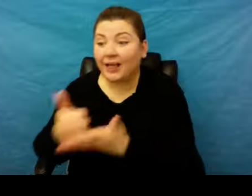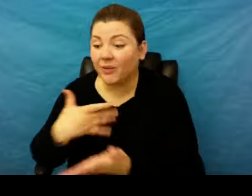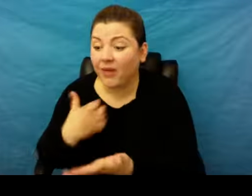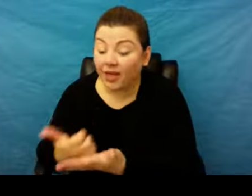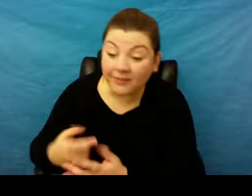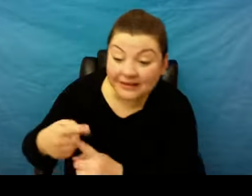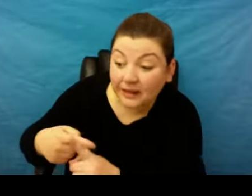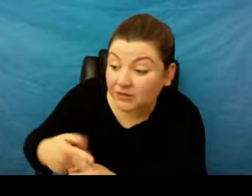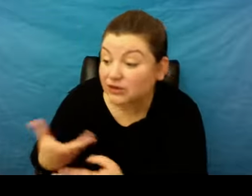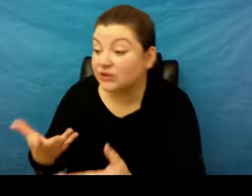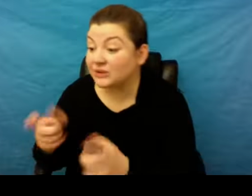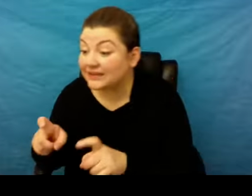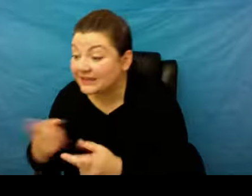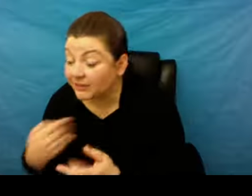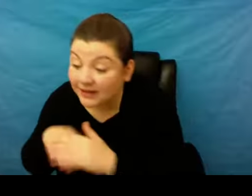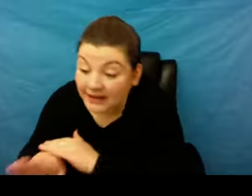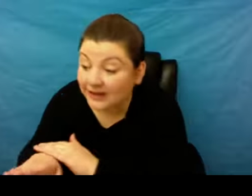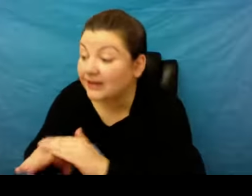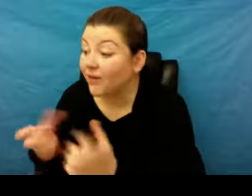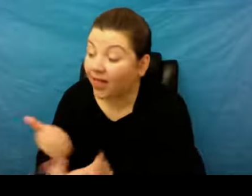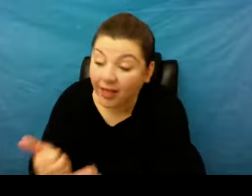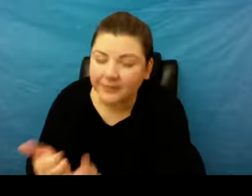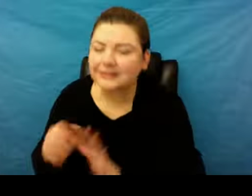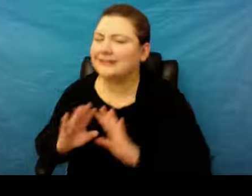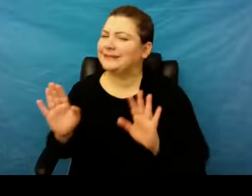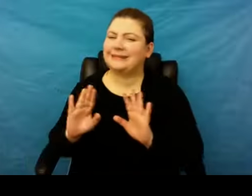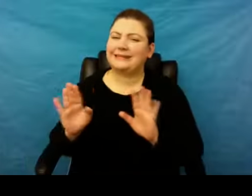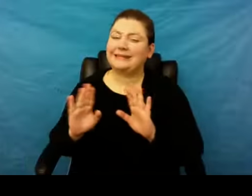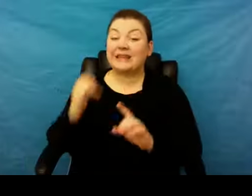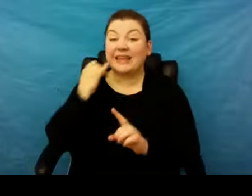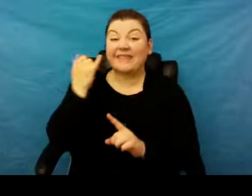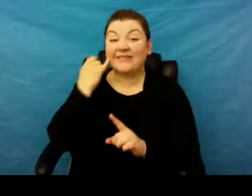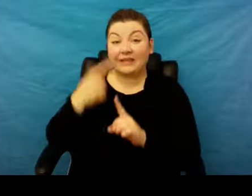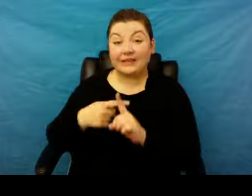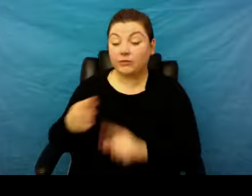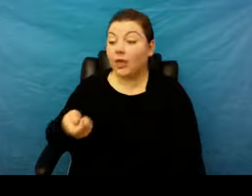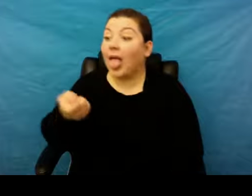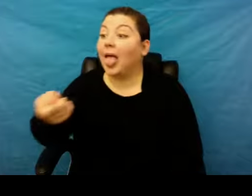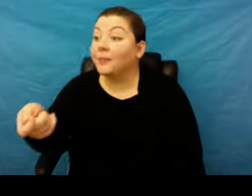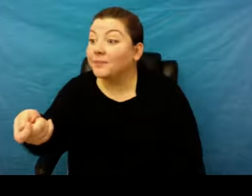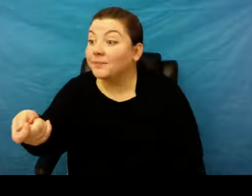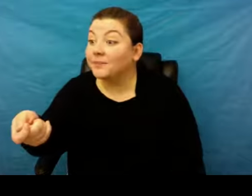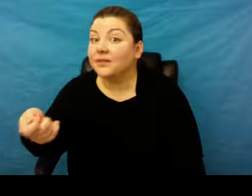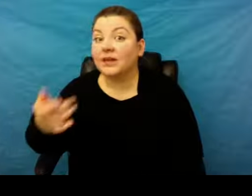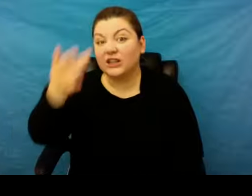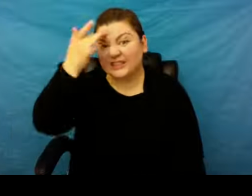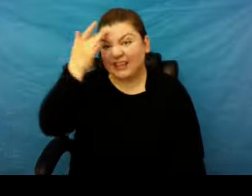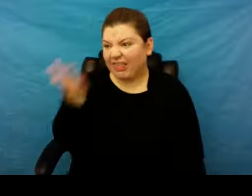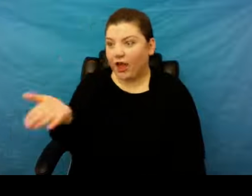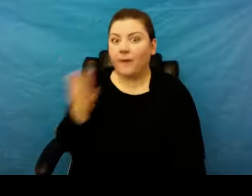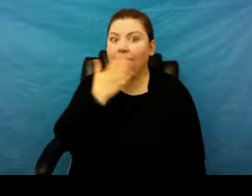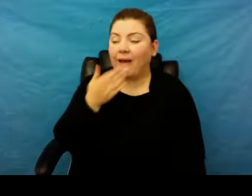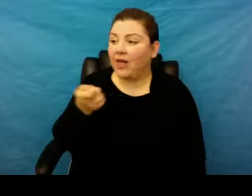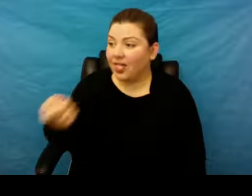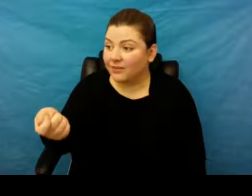it. If you're touching the temperature probe constantly to their mouth, that is where the disease exists. And then you're gonna get it on your